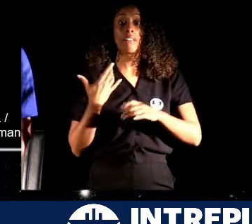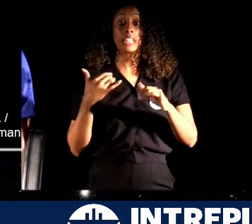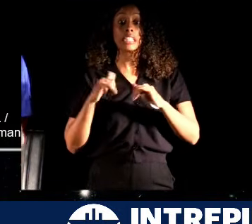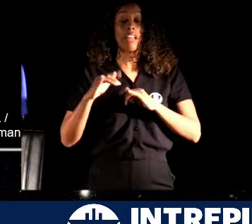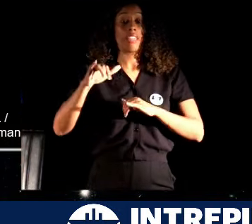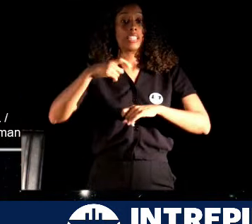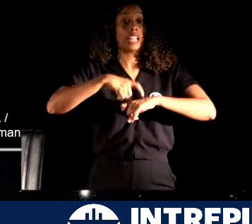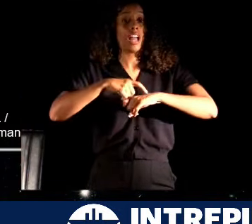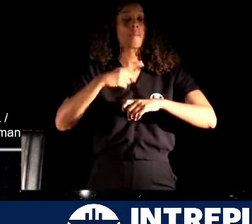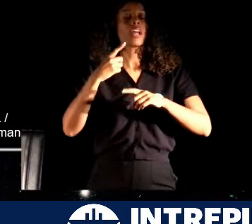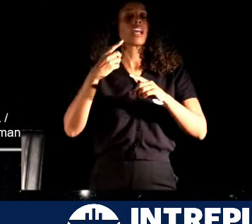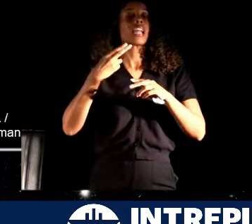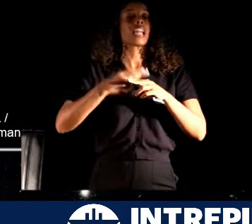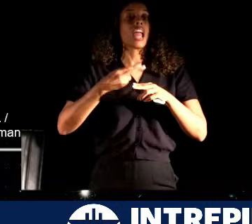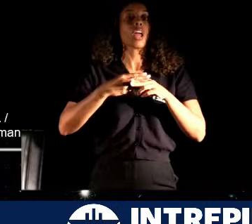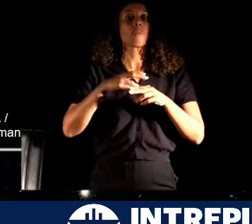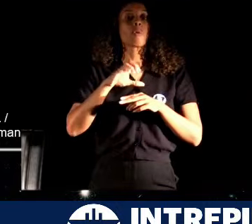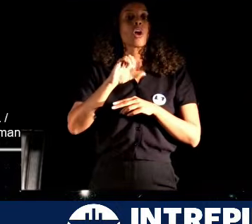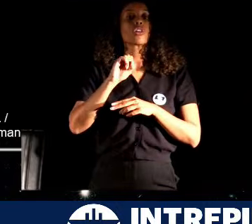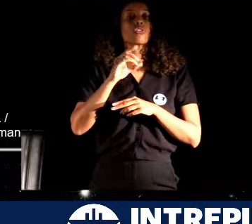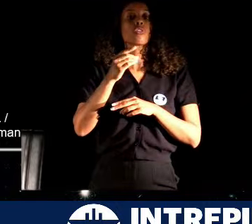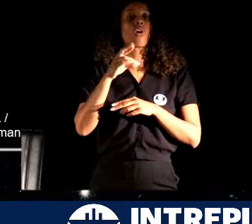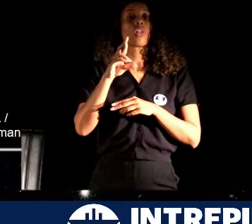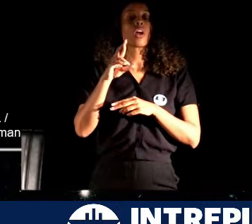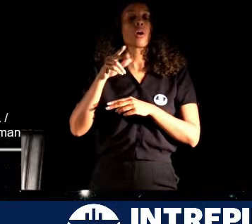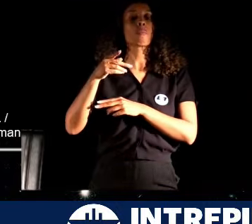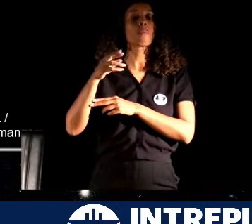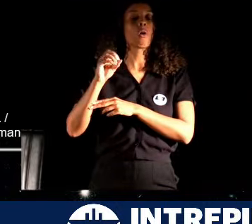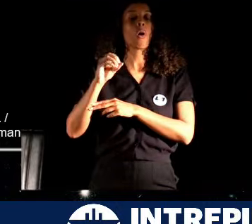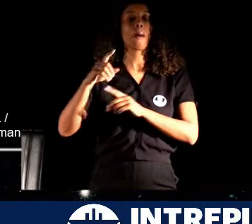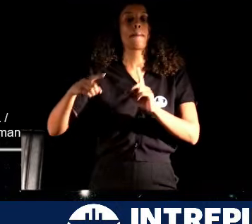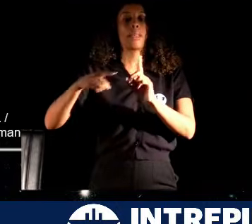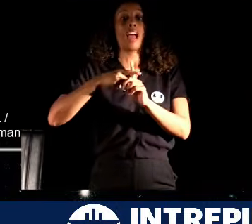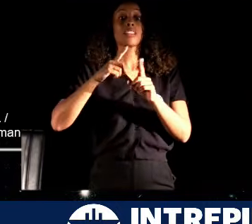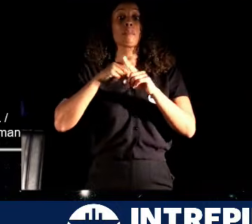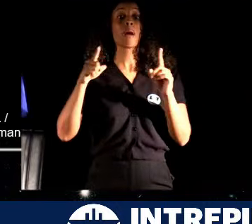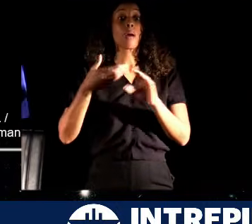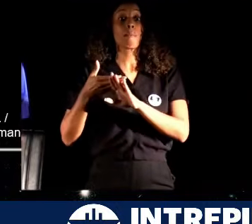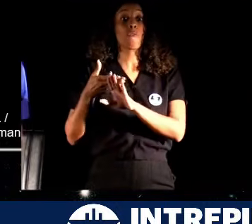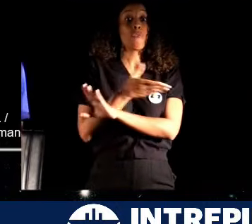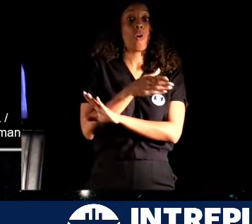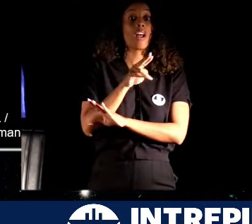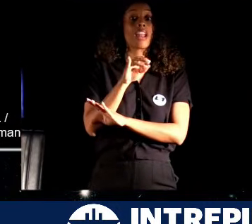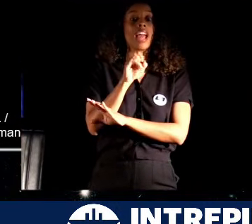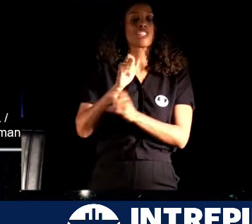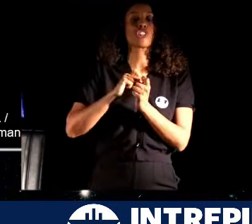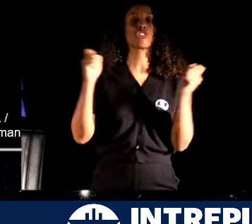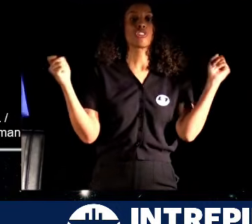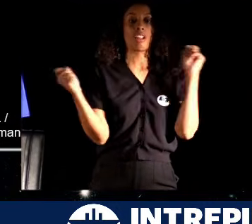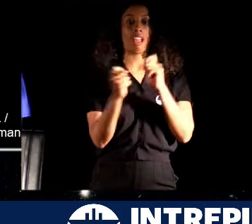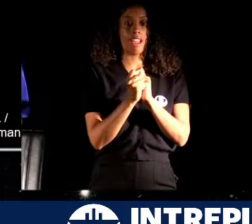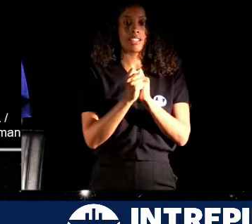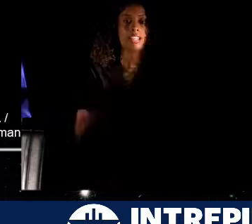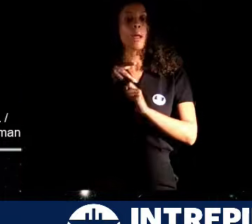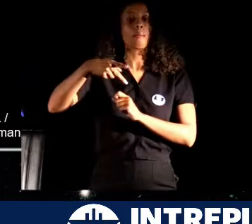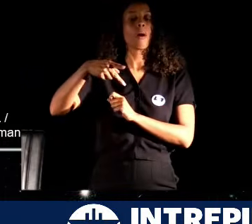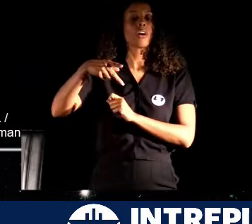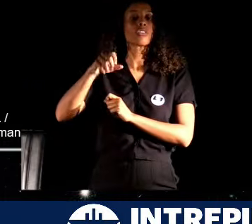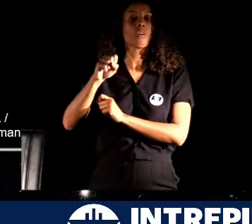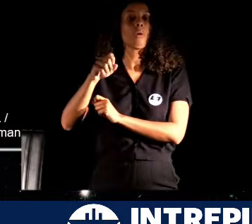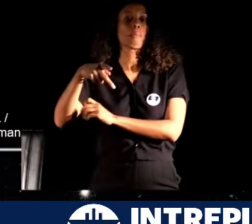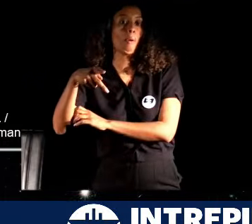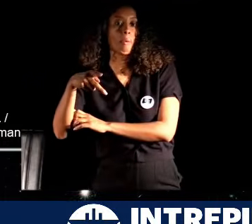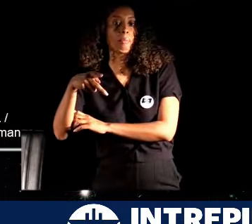Plus. But right before launch, NASA changed the mission to be called Parker Solar Probe